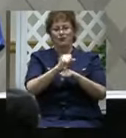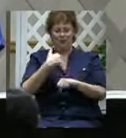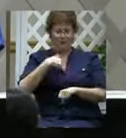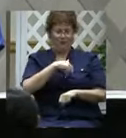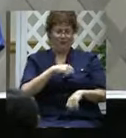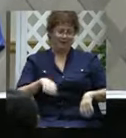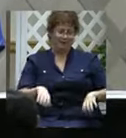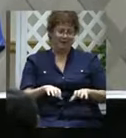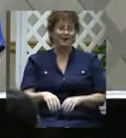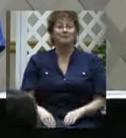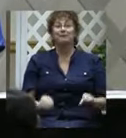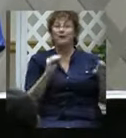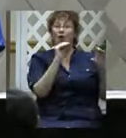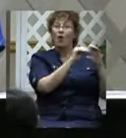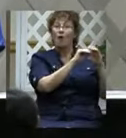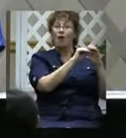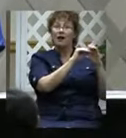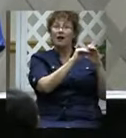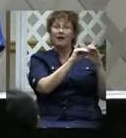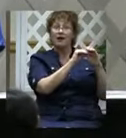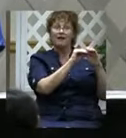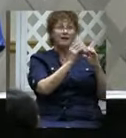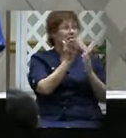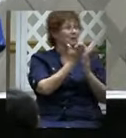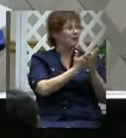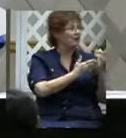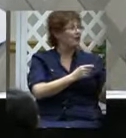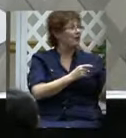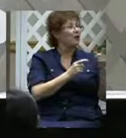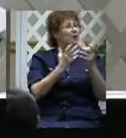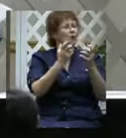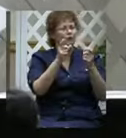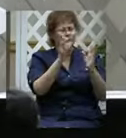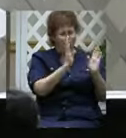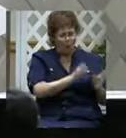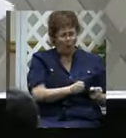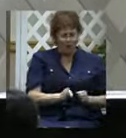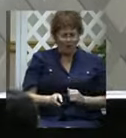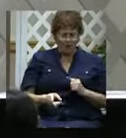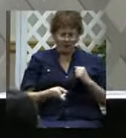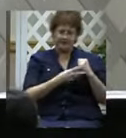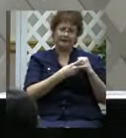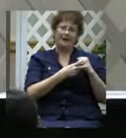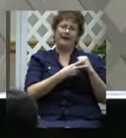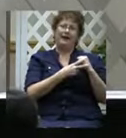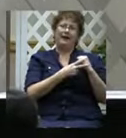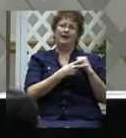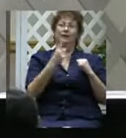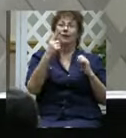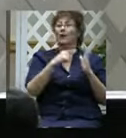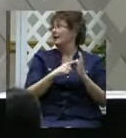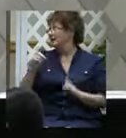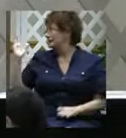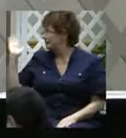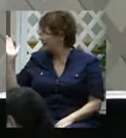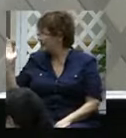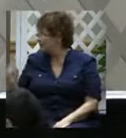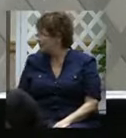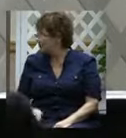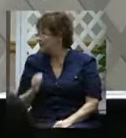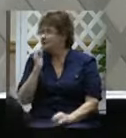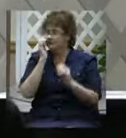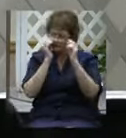Going back to the archiving piece, so you also want to be organized when you save the translation. So I have an example there of something you may